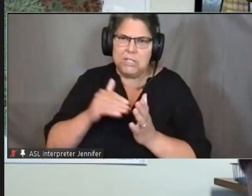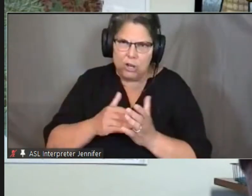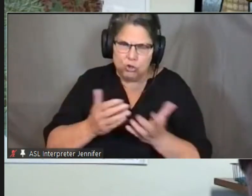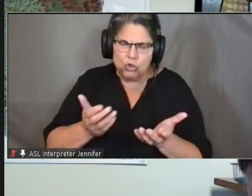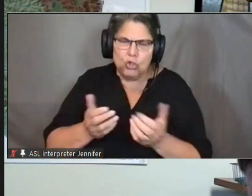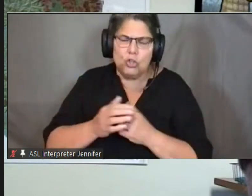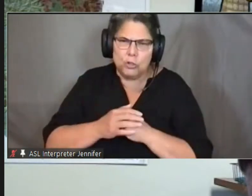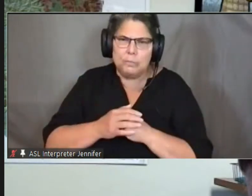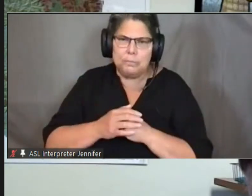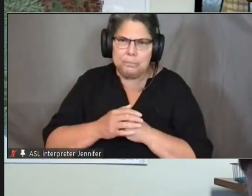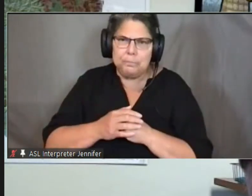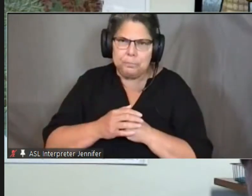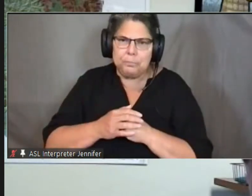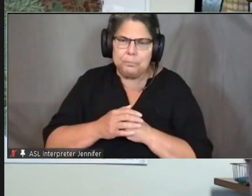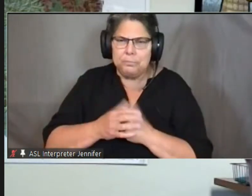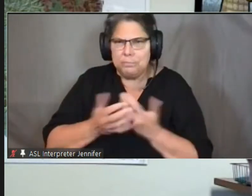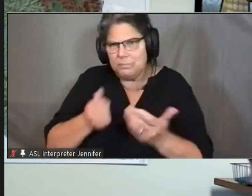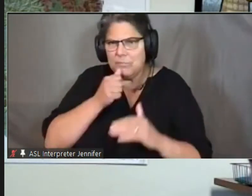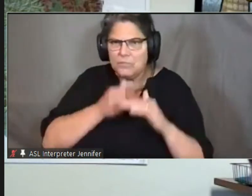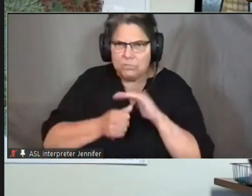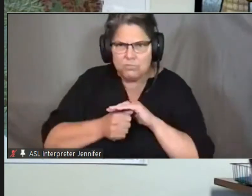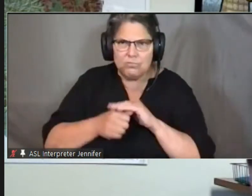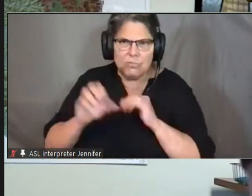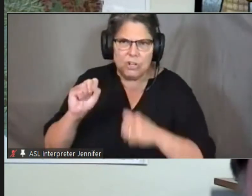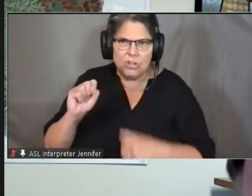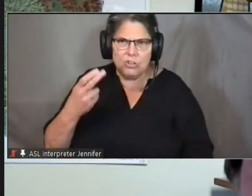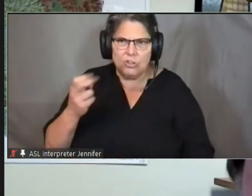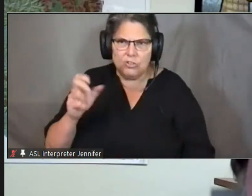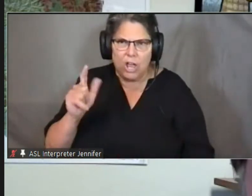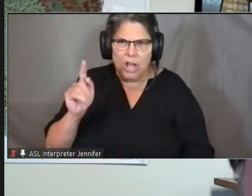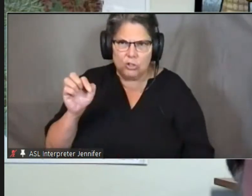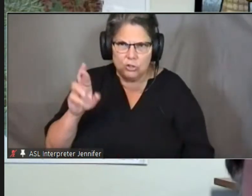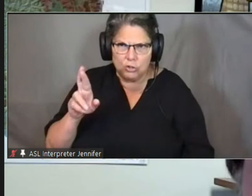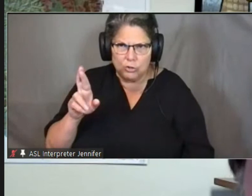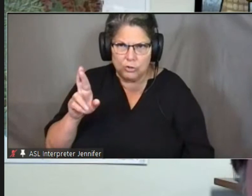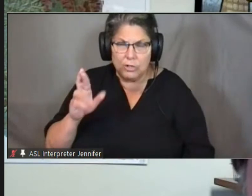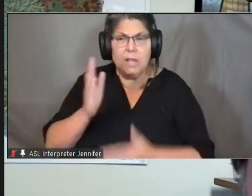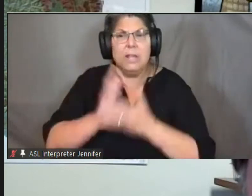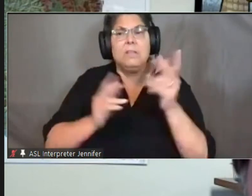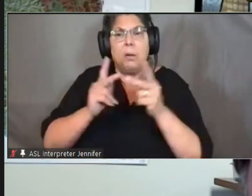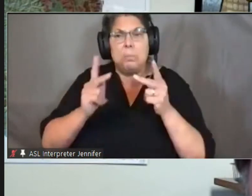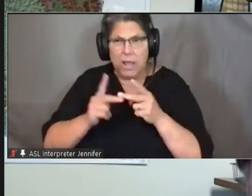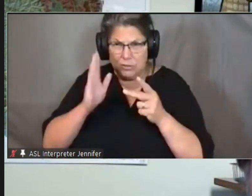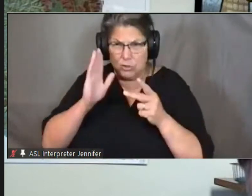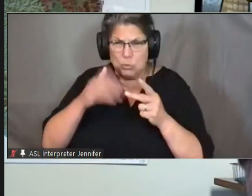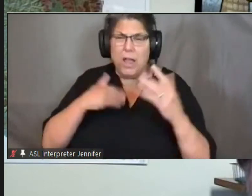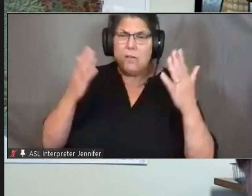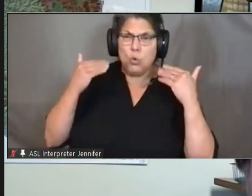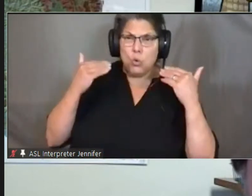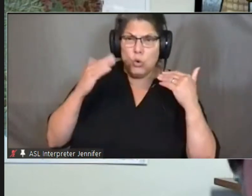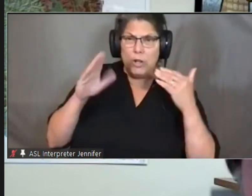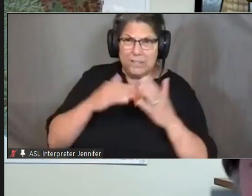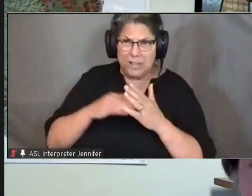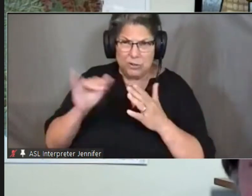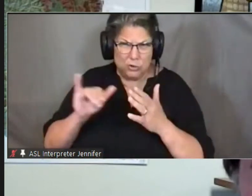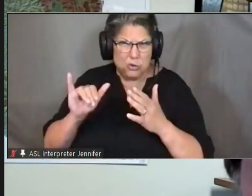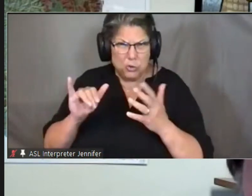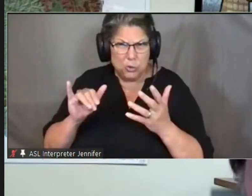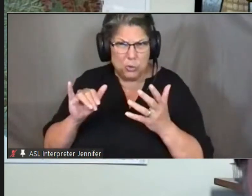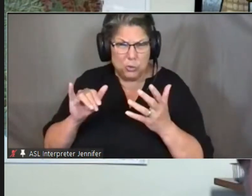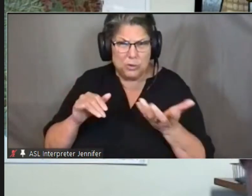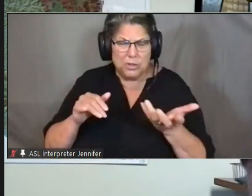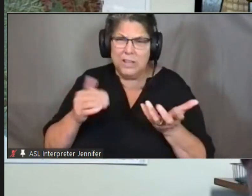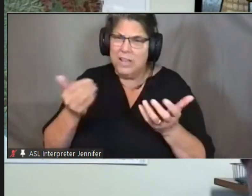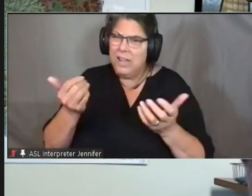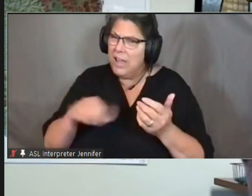the shelters, and in some situations there'll be cooling centers that will be needed. Any congregate